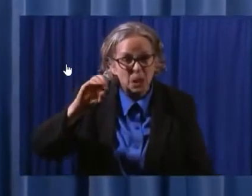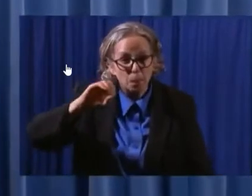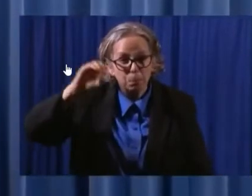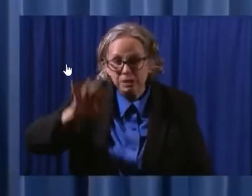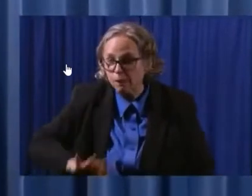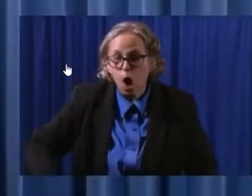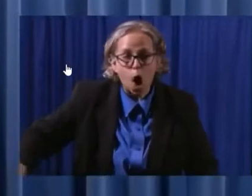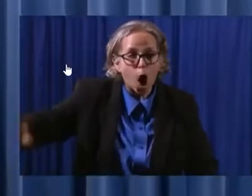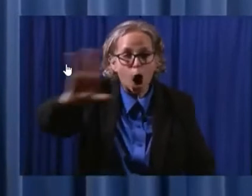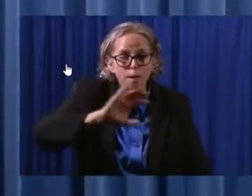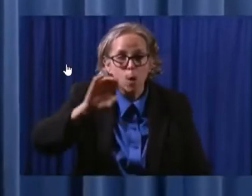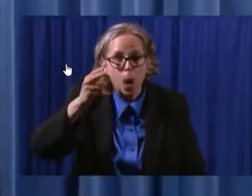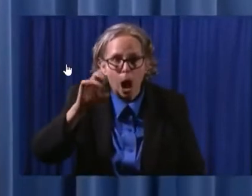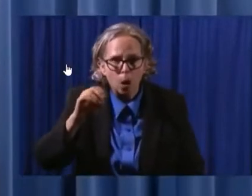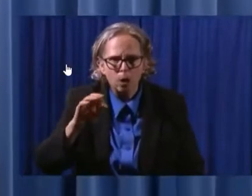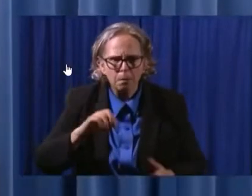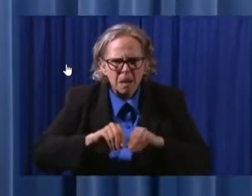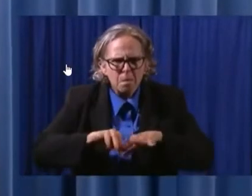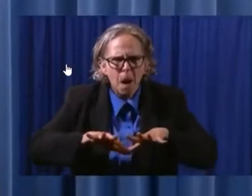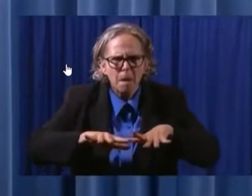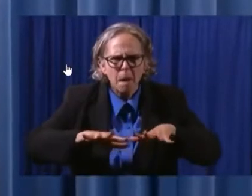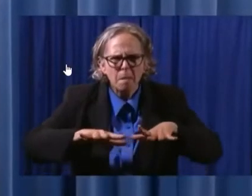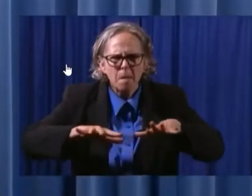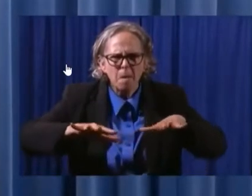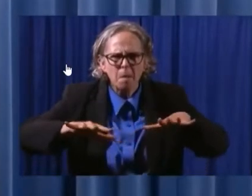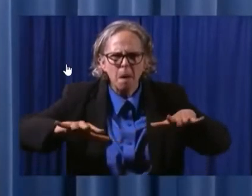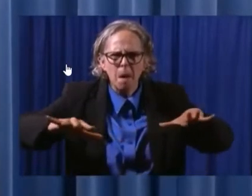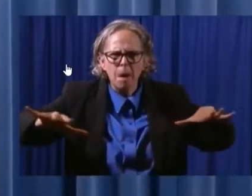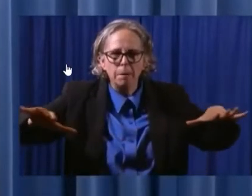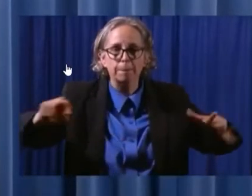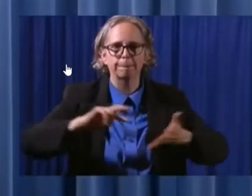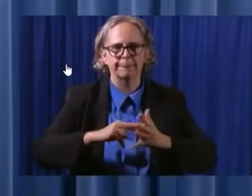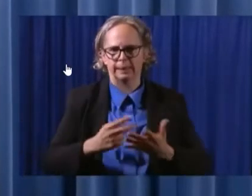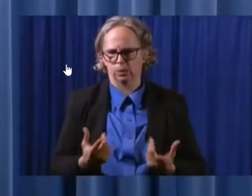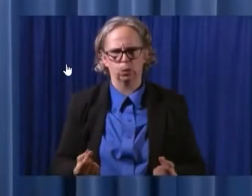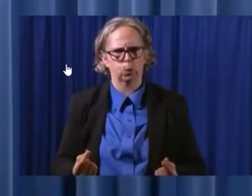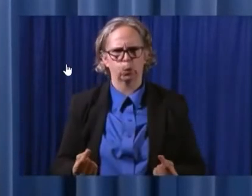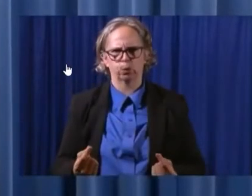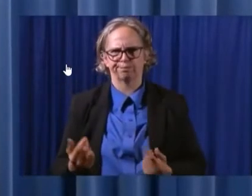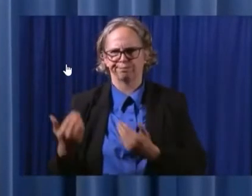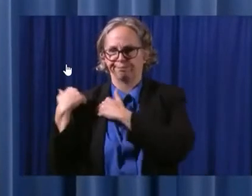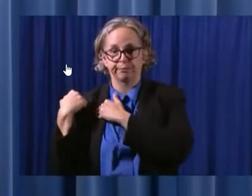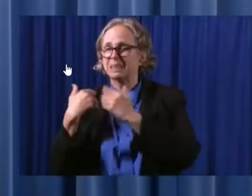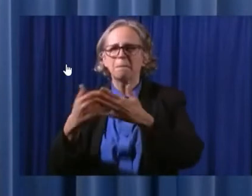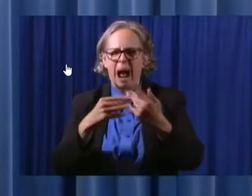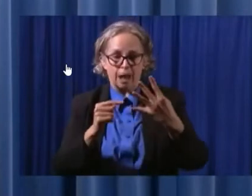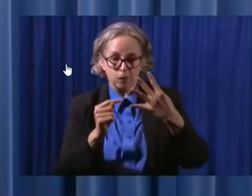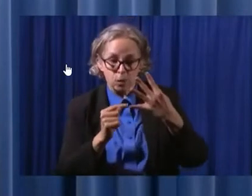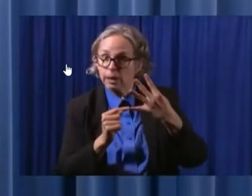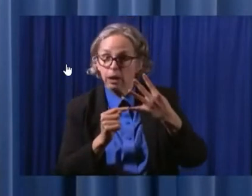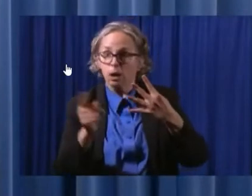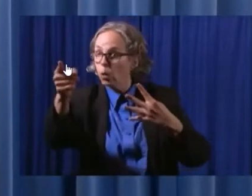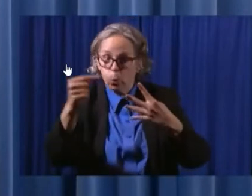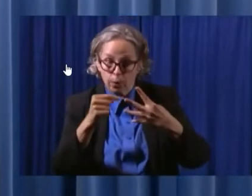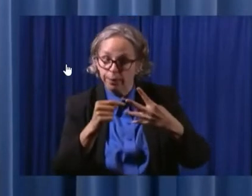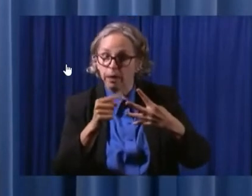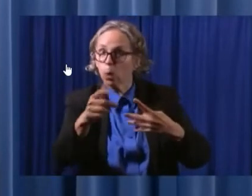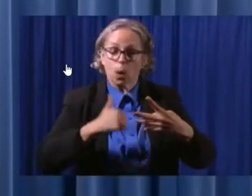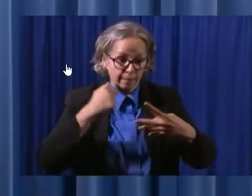increased risk of severe illness. You should take every precaution to guard against contracting COVID-19, including following guidelines at higher risk